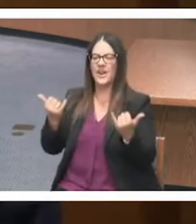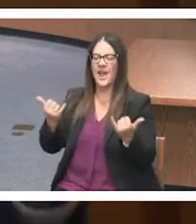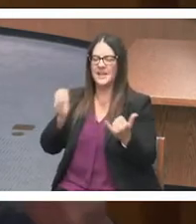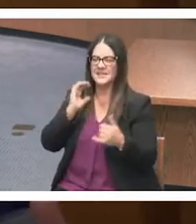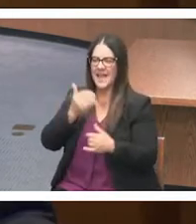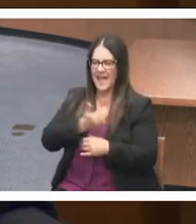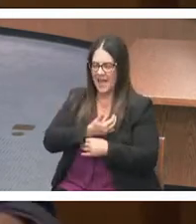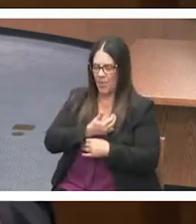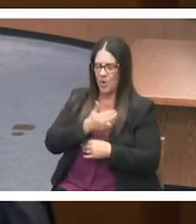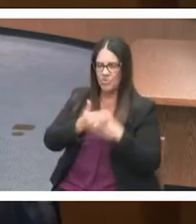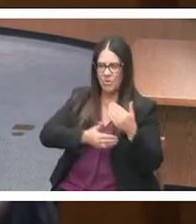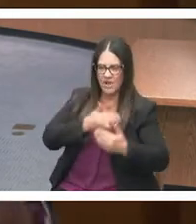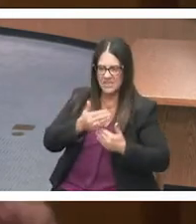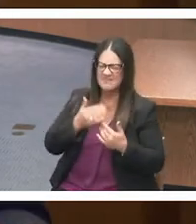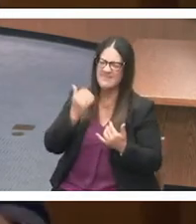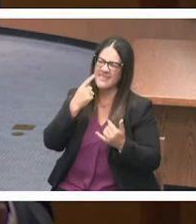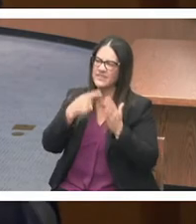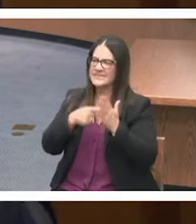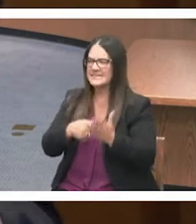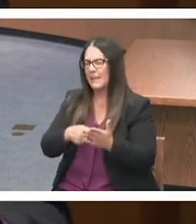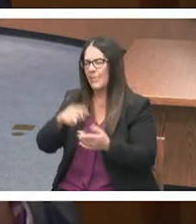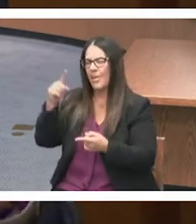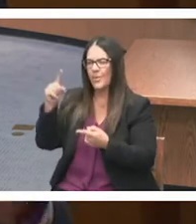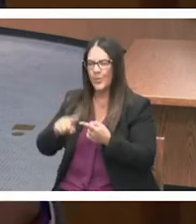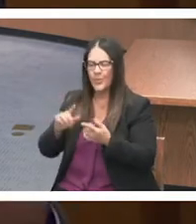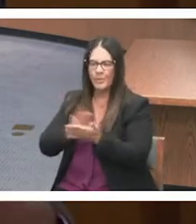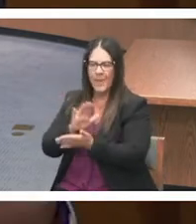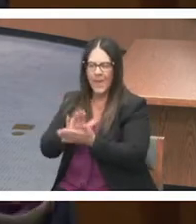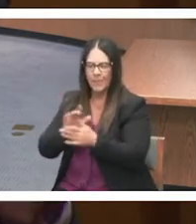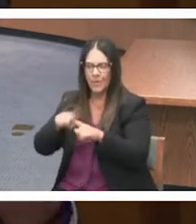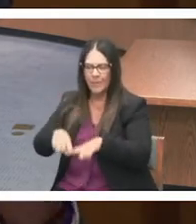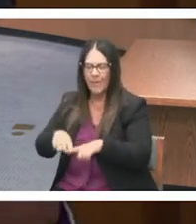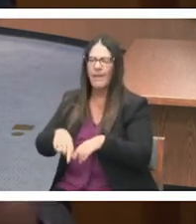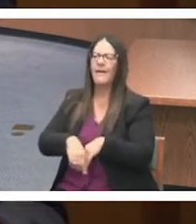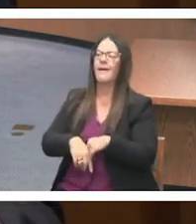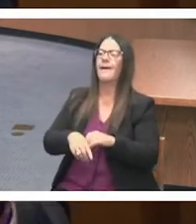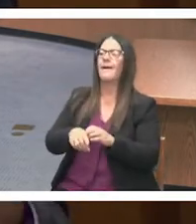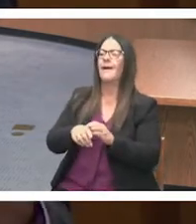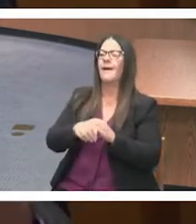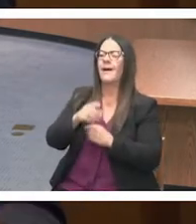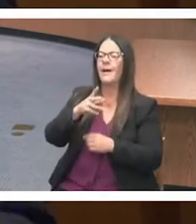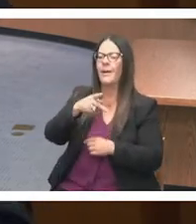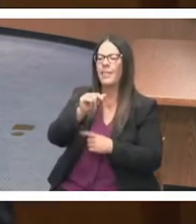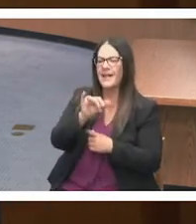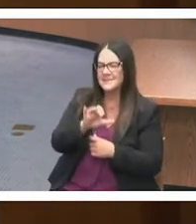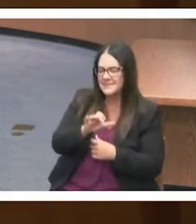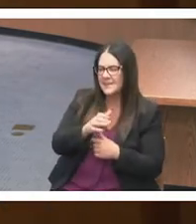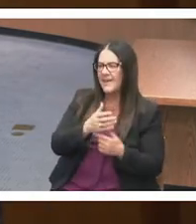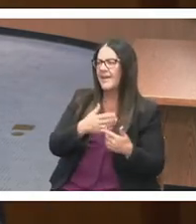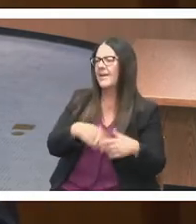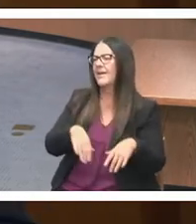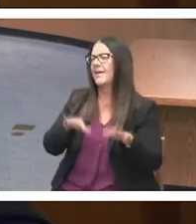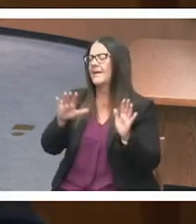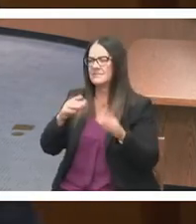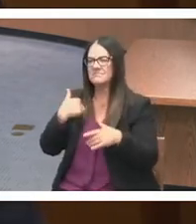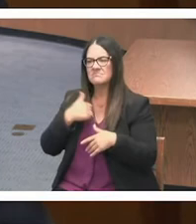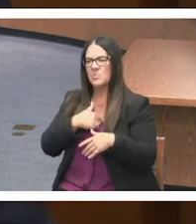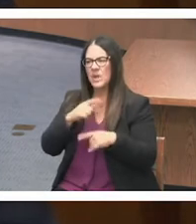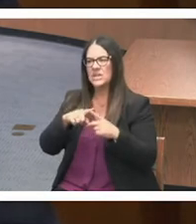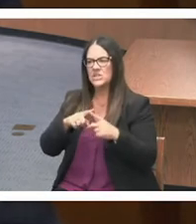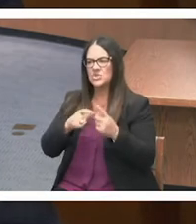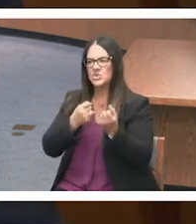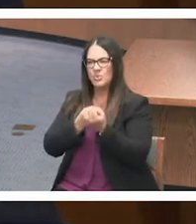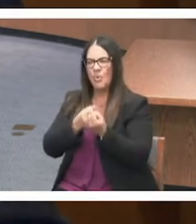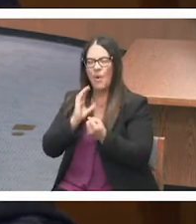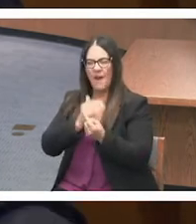reducing our use of paper, single-use plastics, et cetera, really living on a week-to-week basis the values that our agency should